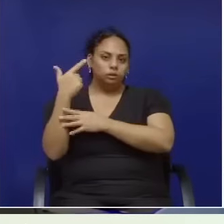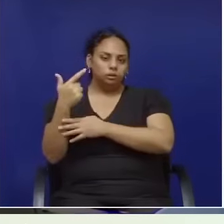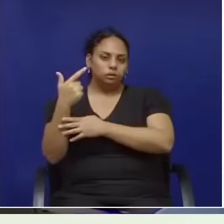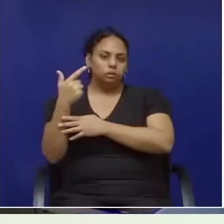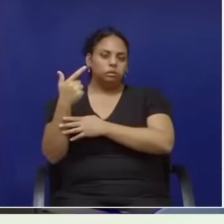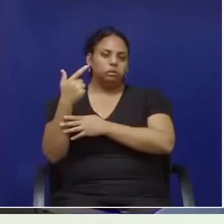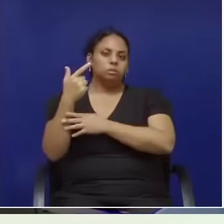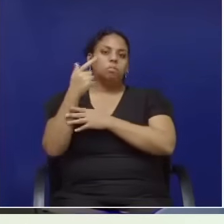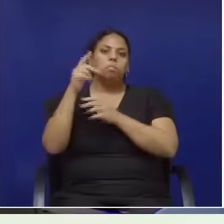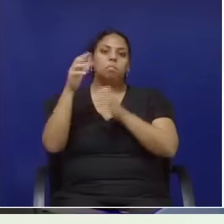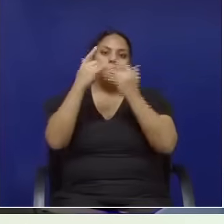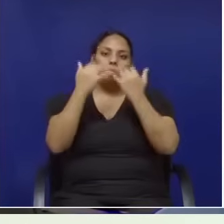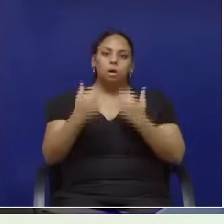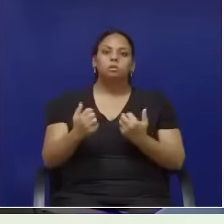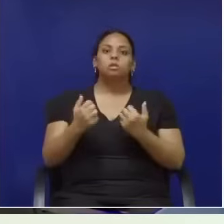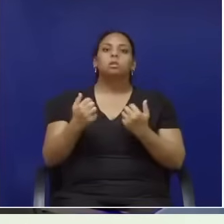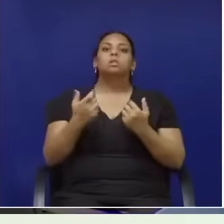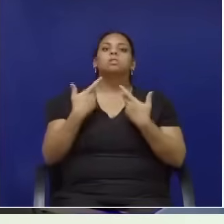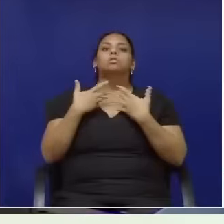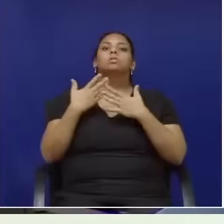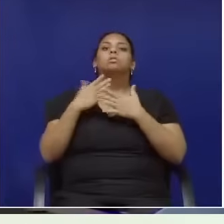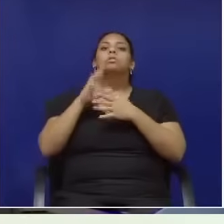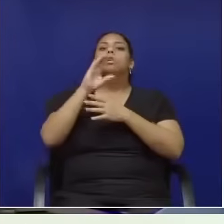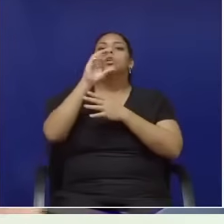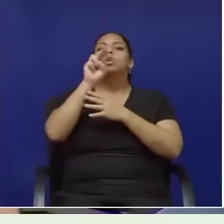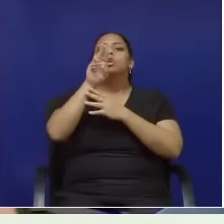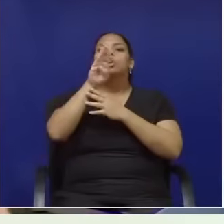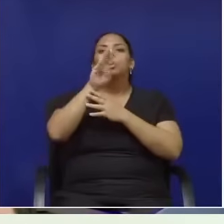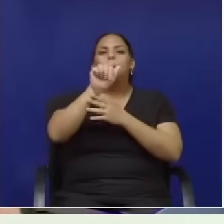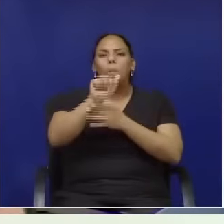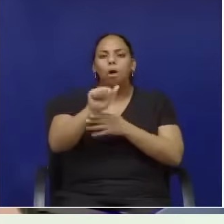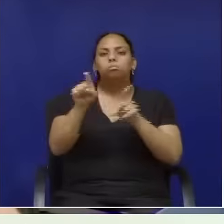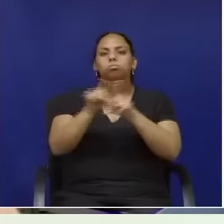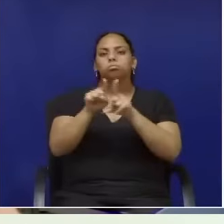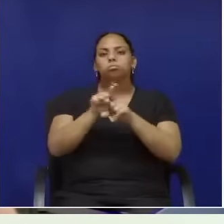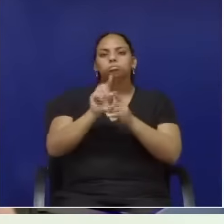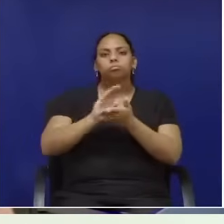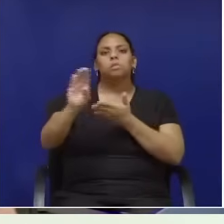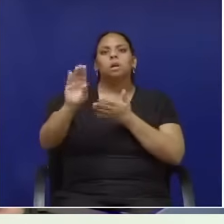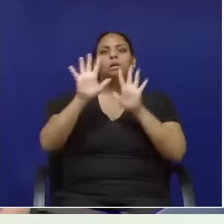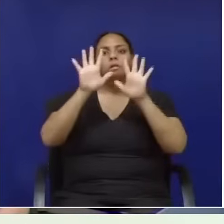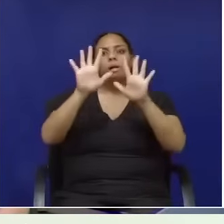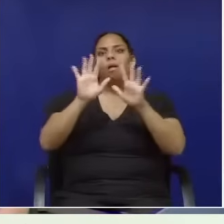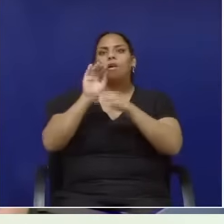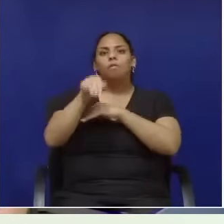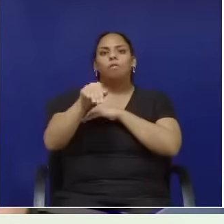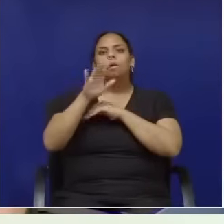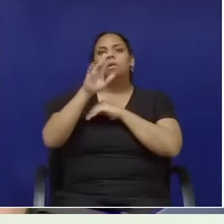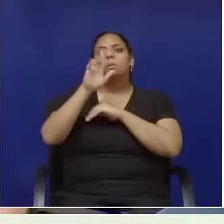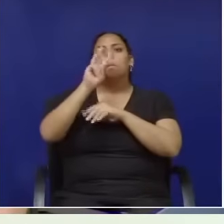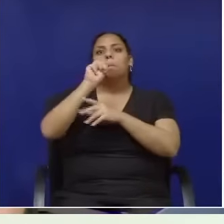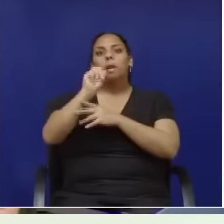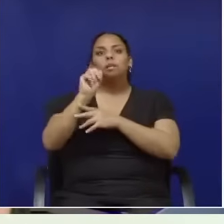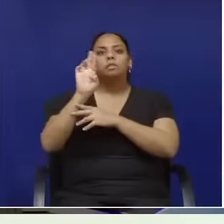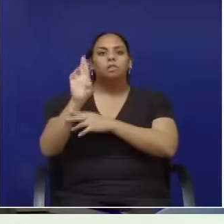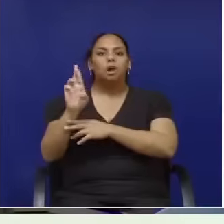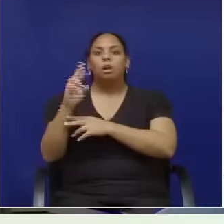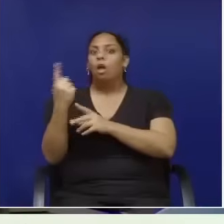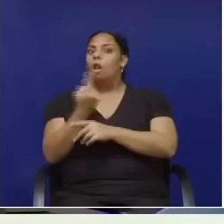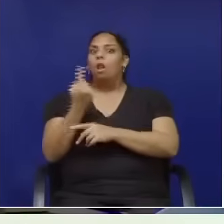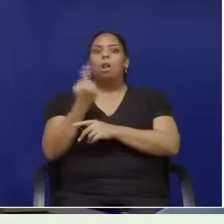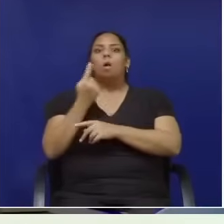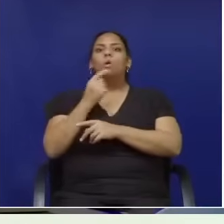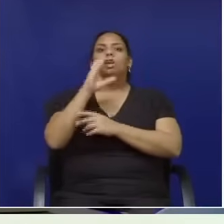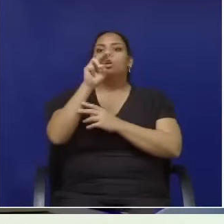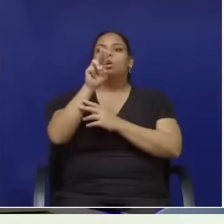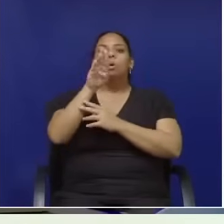of humanitarian aid to Cuba in the form of several tens of millions of rands, notwithstanding a loan granted to Cuba